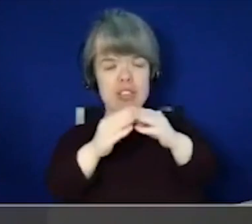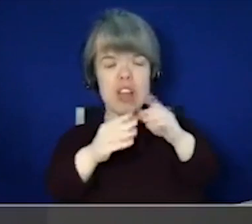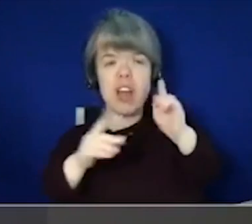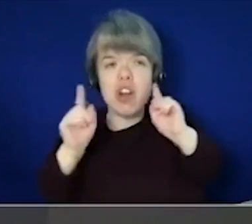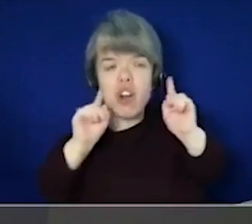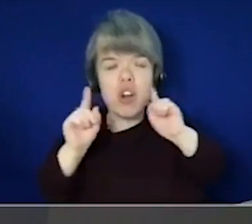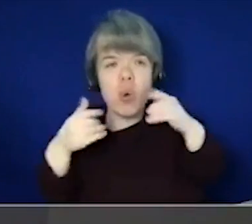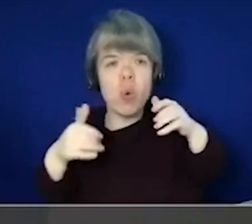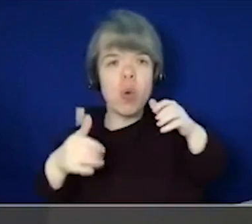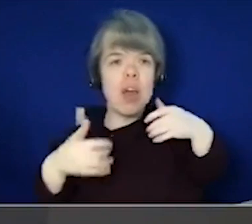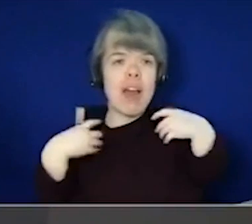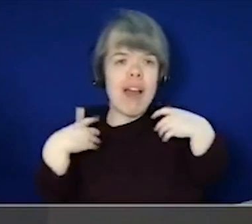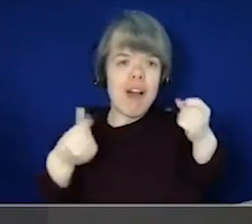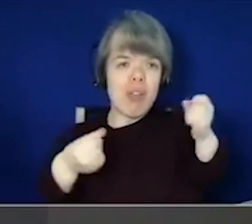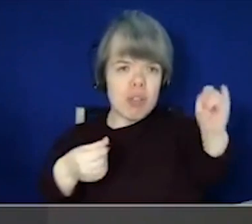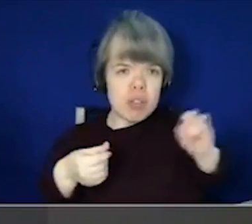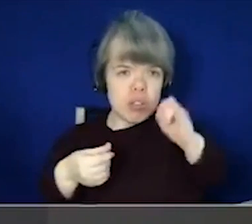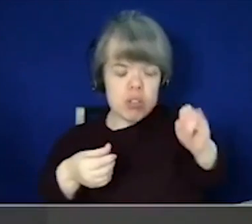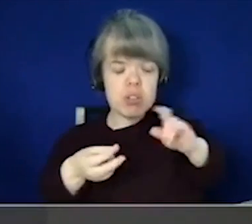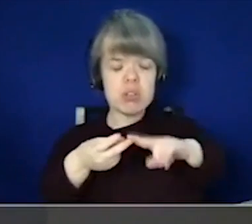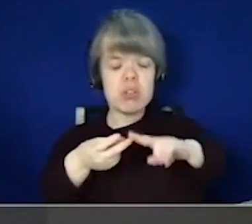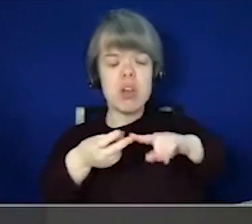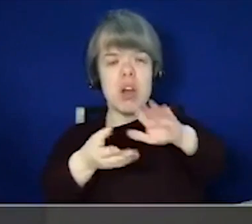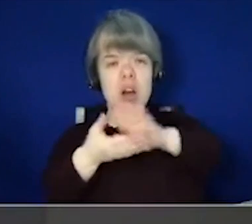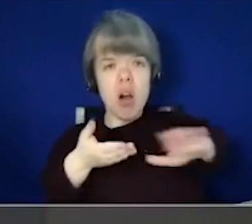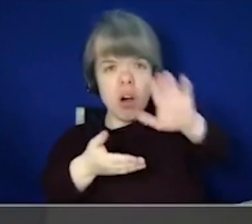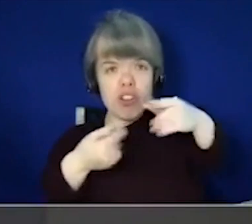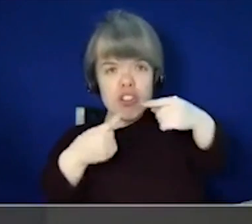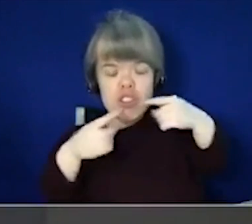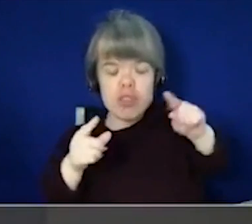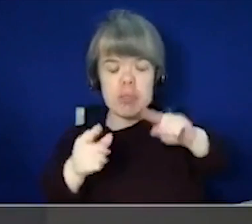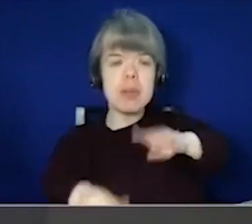really understand, let alone the dues they're going to have to pay.